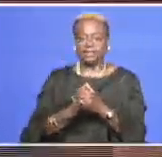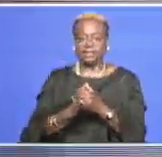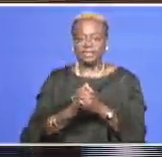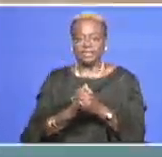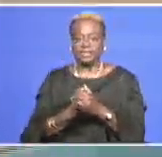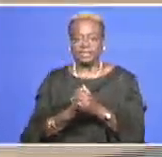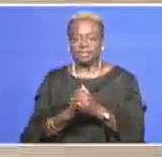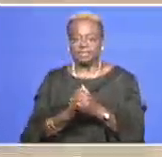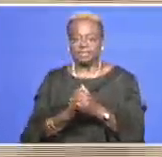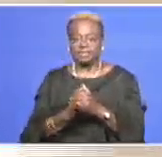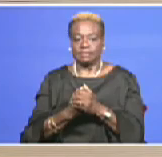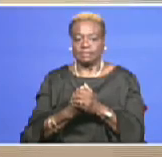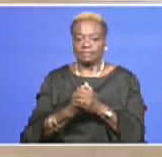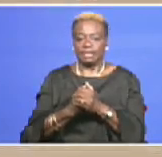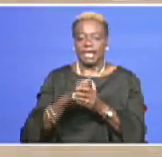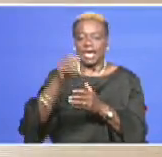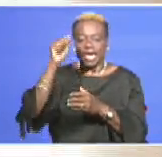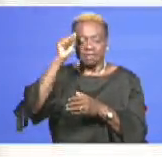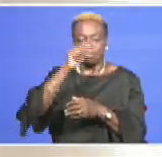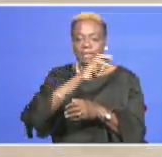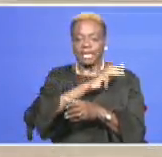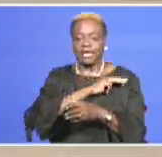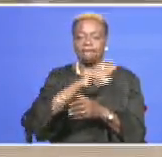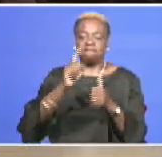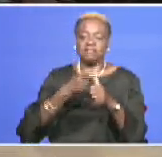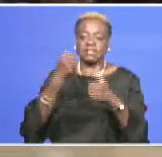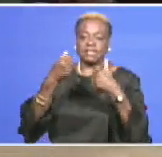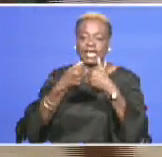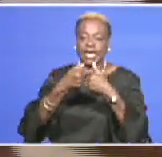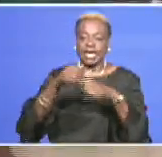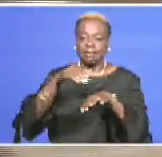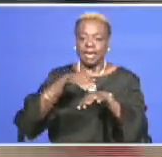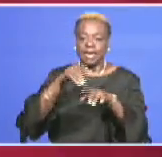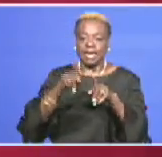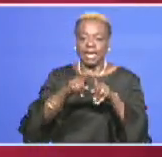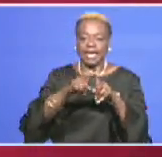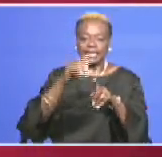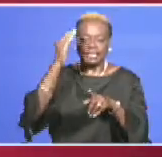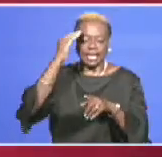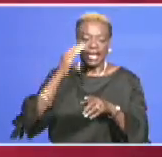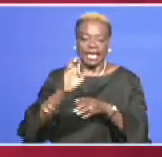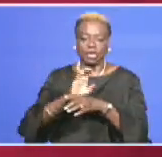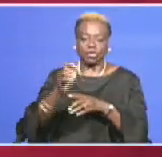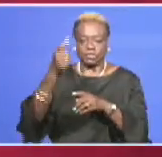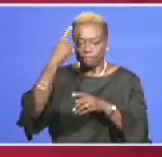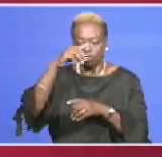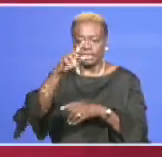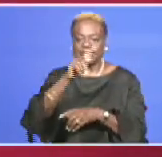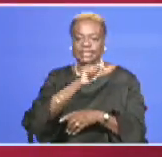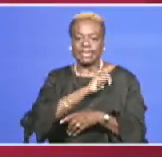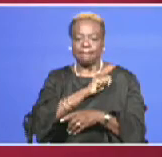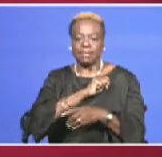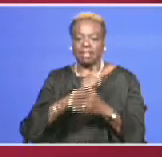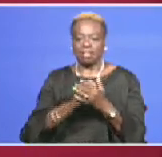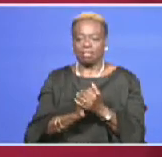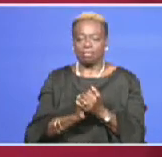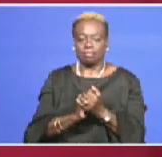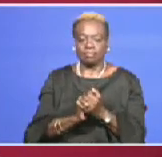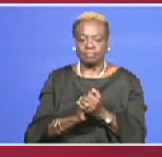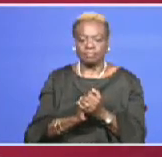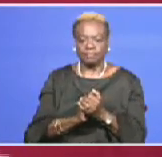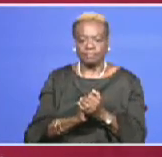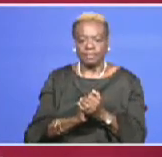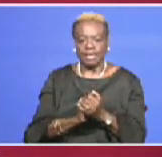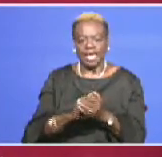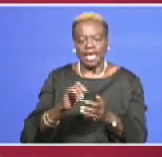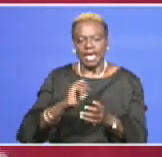17. This was Aaron McKee's first game as head coach for Temple. I was, you know, so uncomfortable for the game because I've